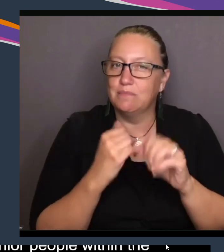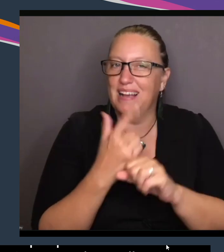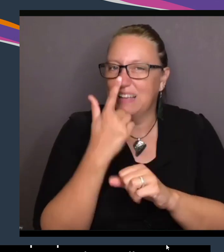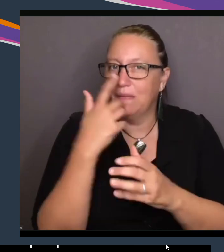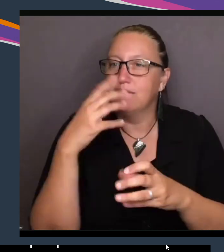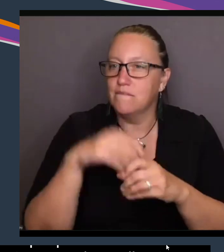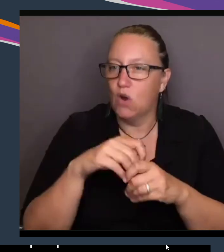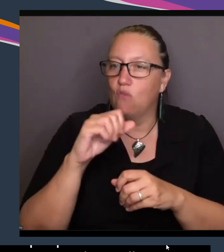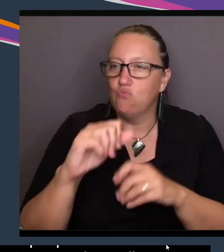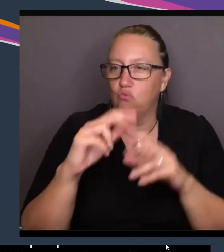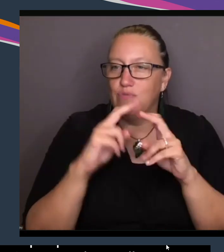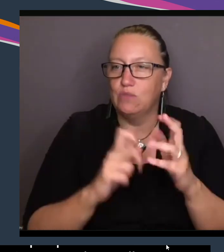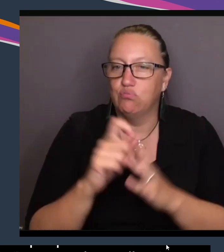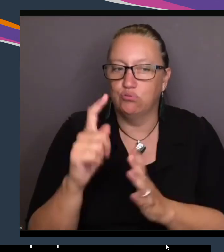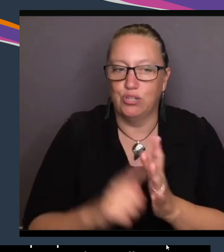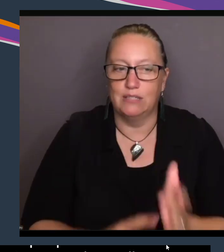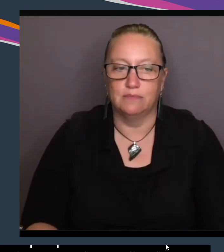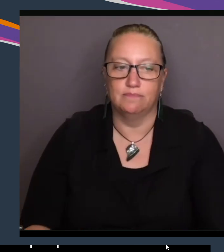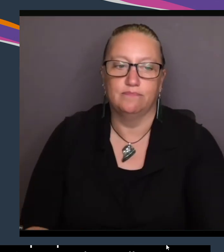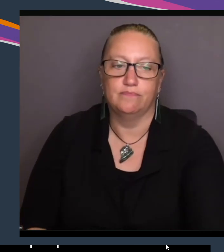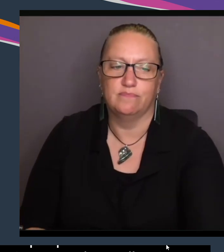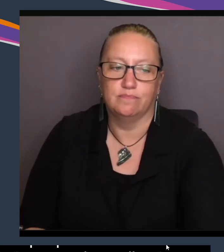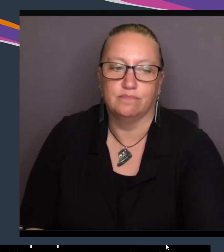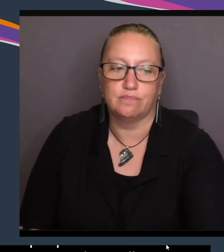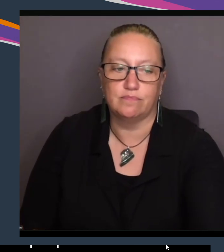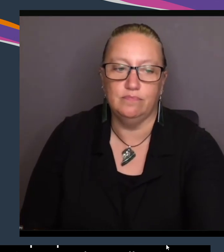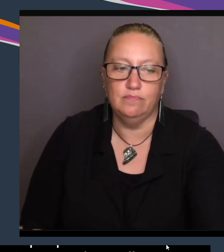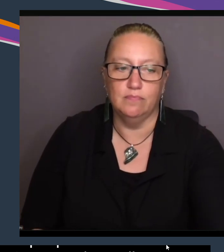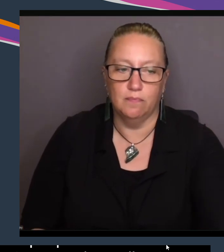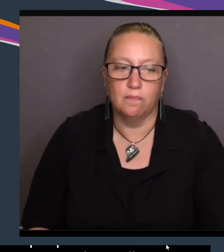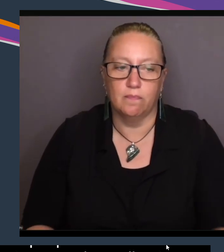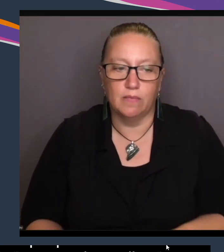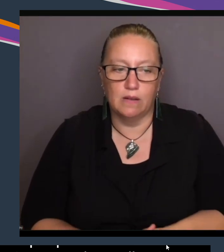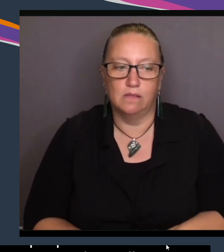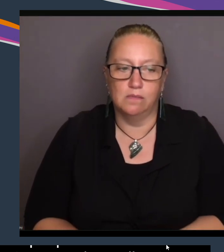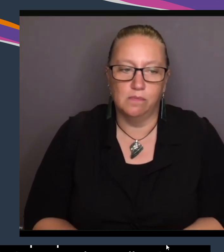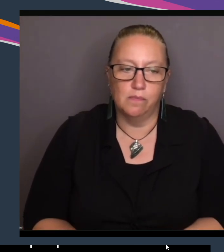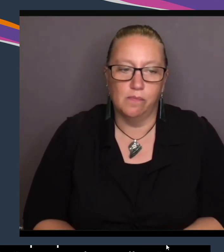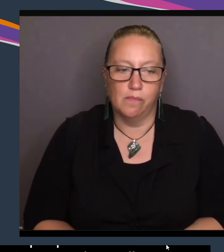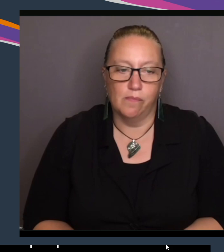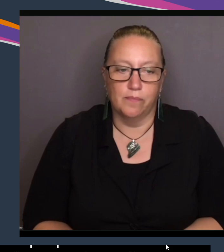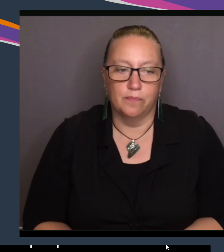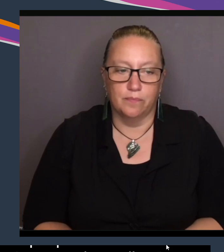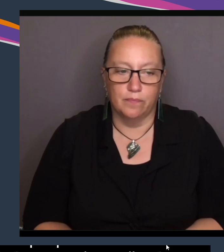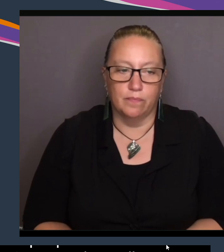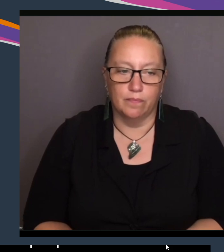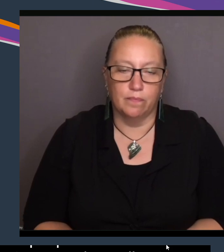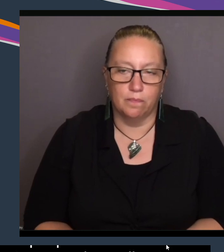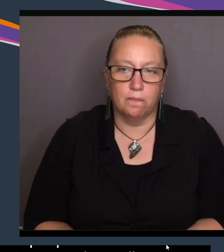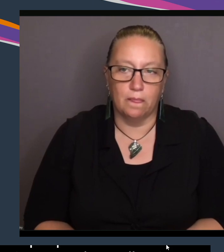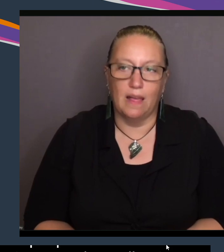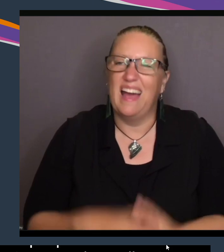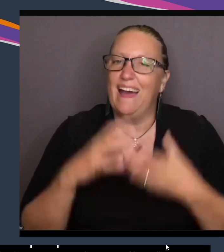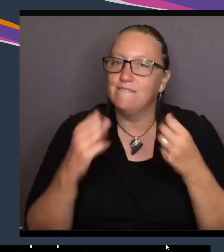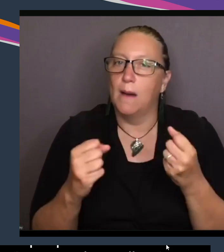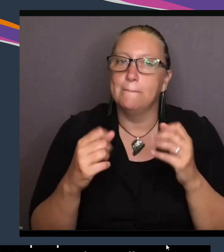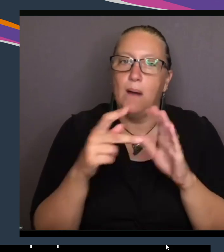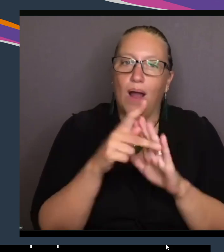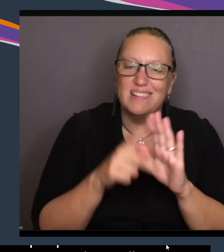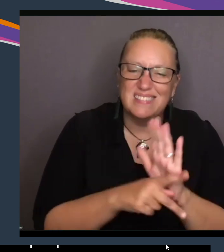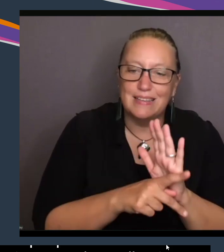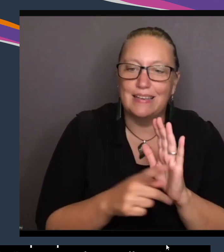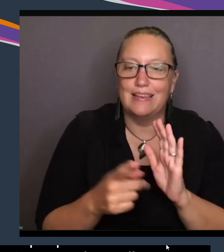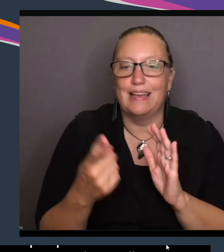Often, and one of the criteria is about policy and practice impact. And so if you've spoken